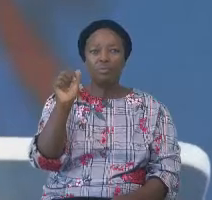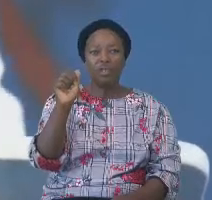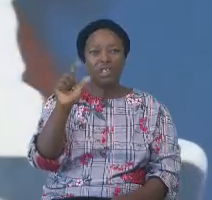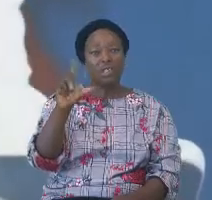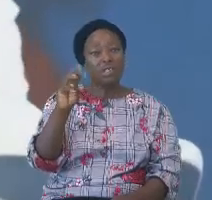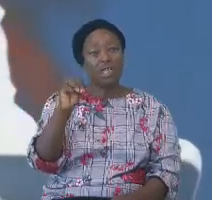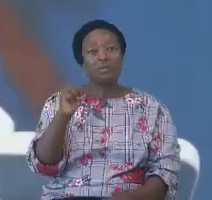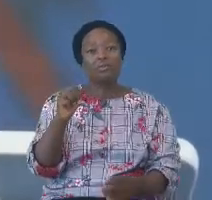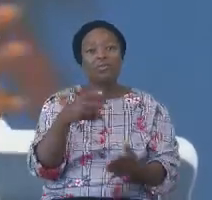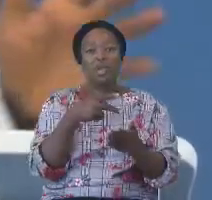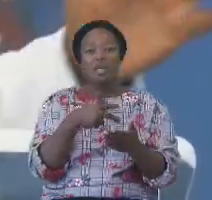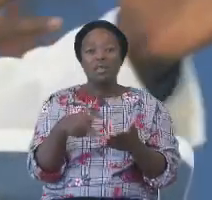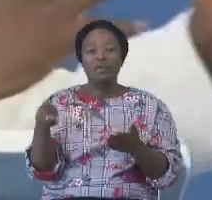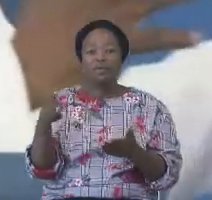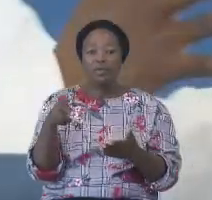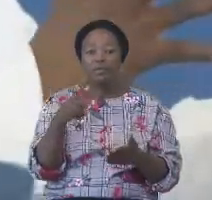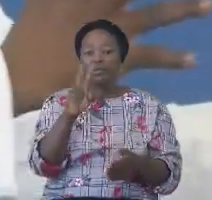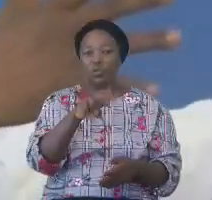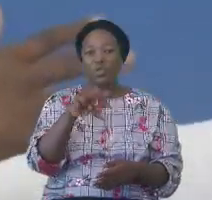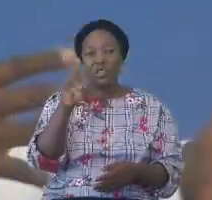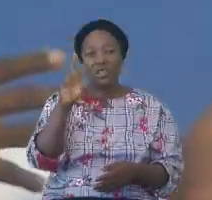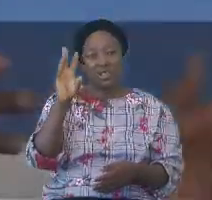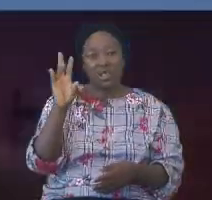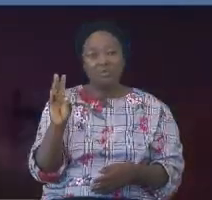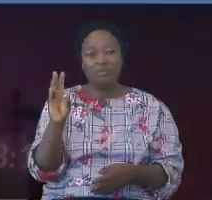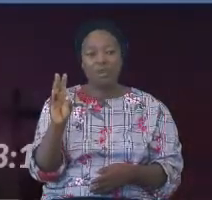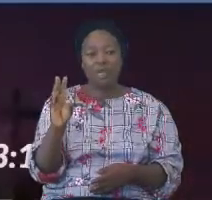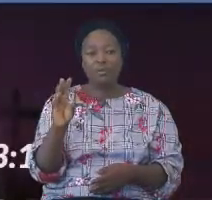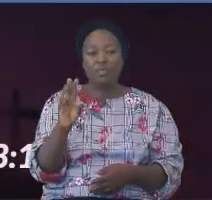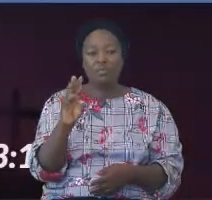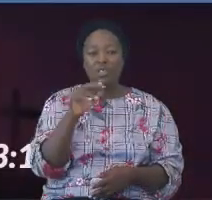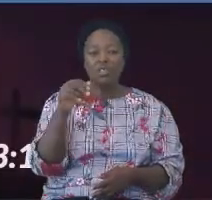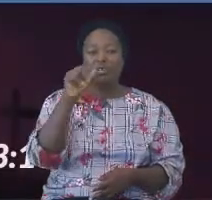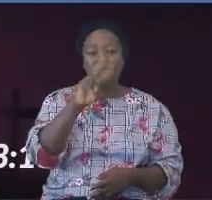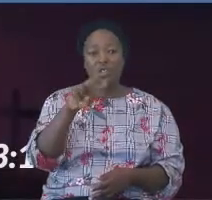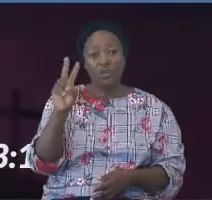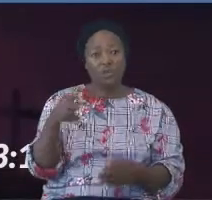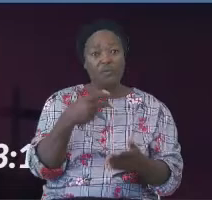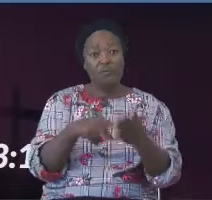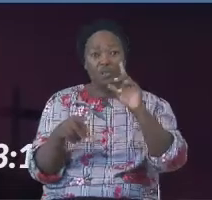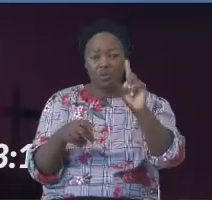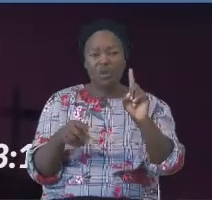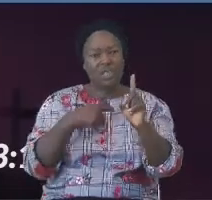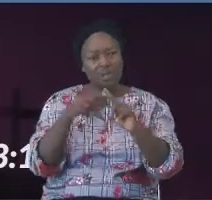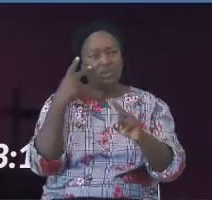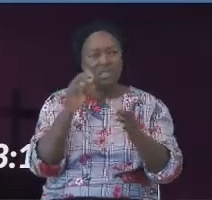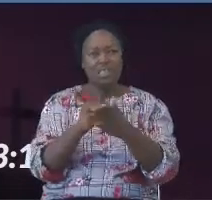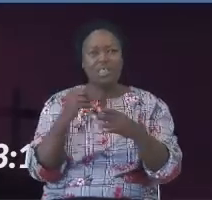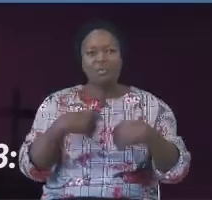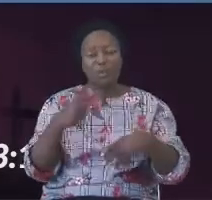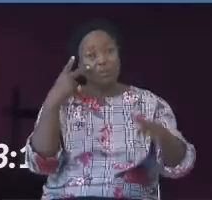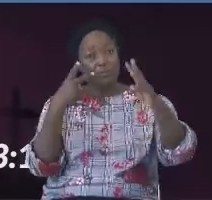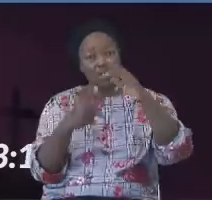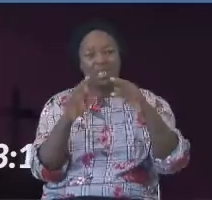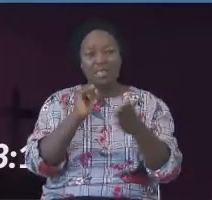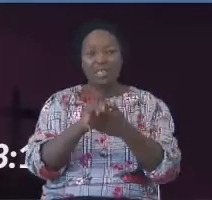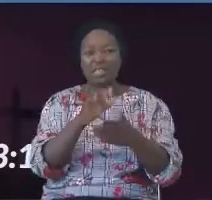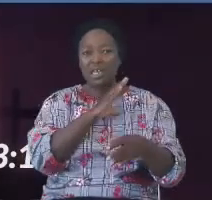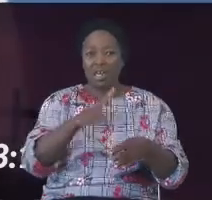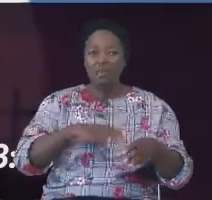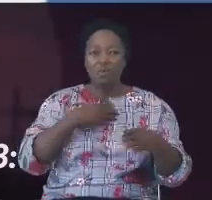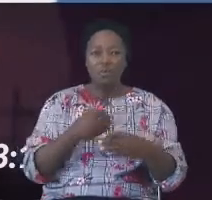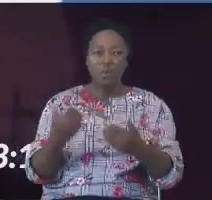1 you will see that it has been prophesied that christ will come and christ will